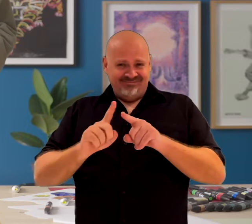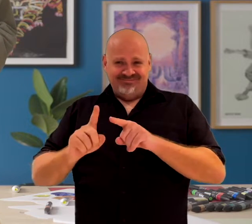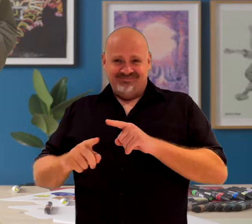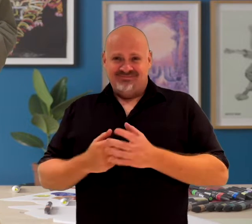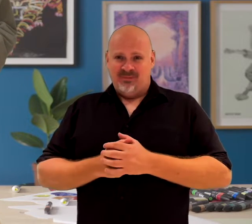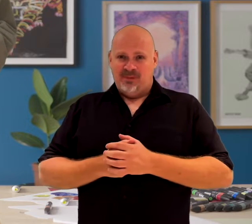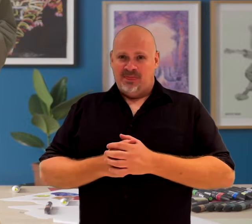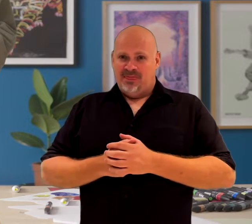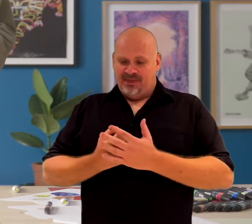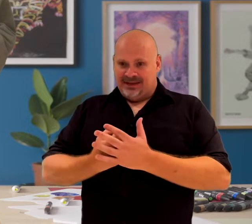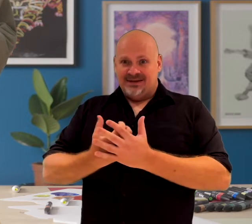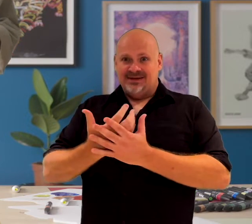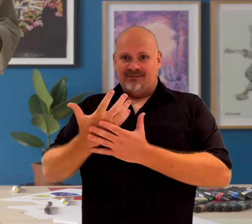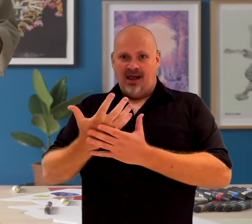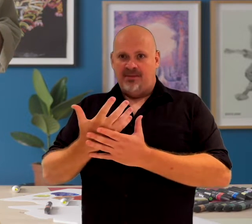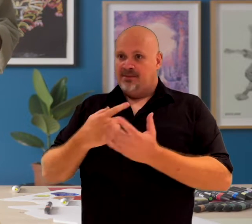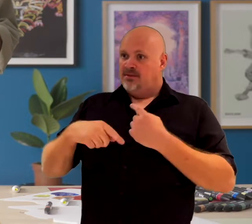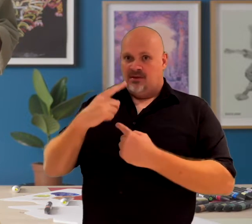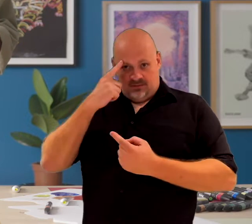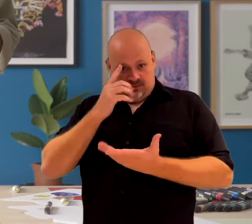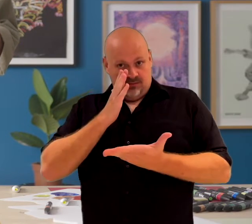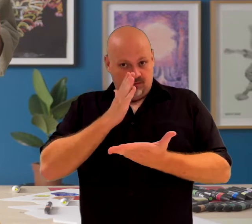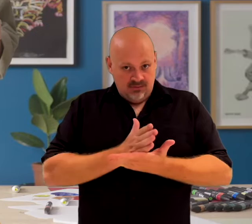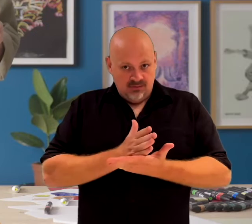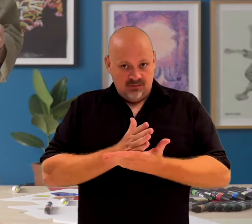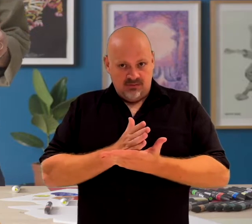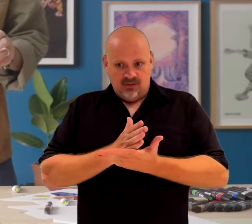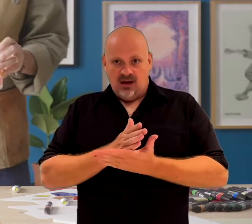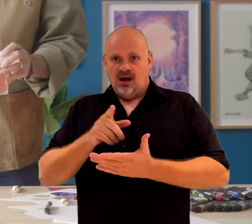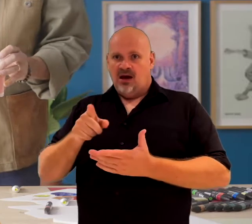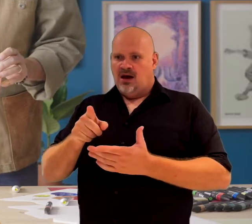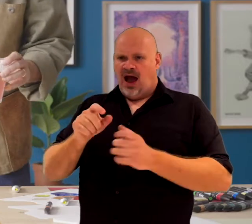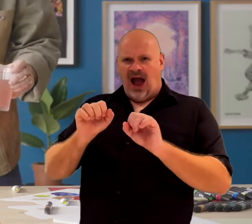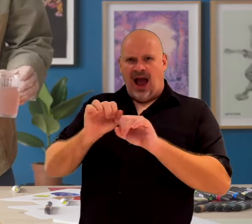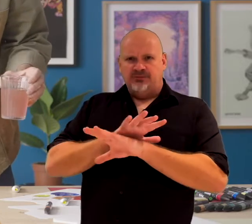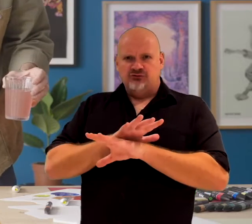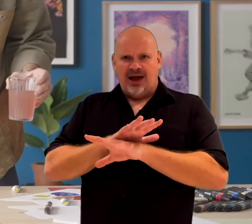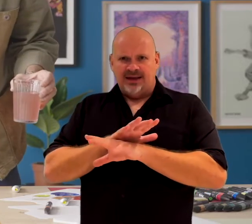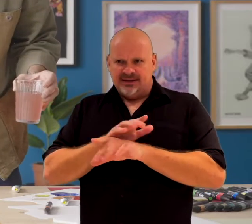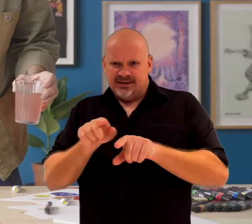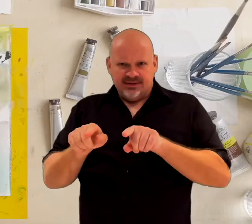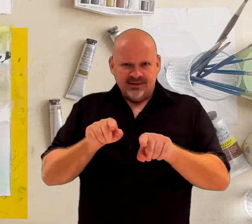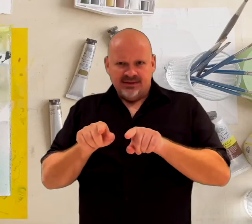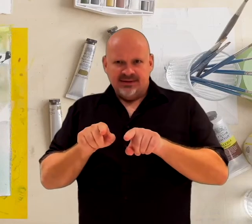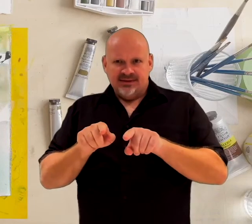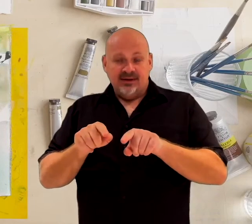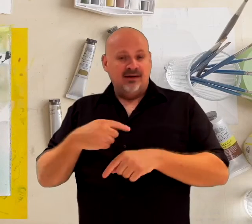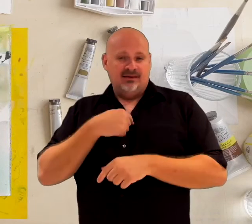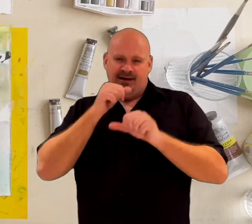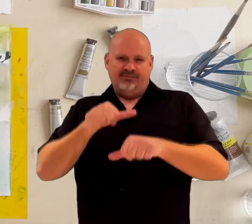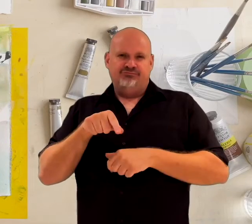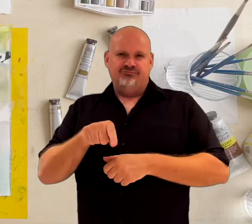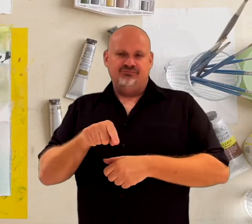people think is reality. Or there's that fine line between reality and abstraction that I love. And I find